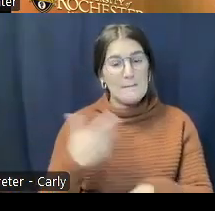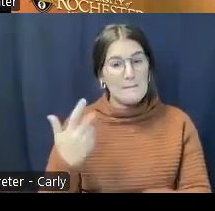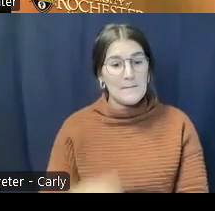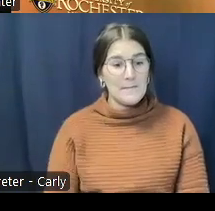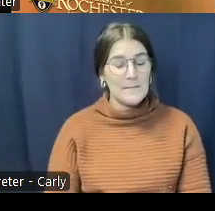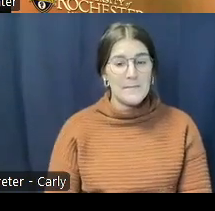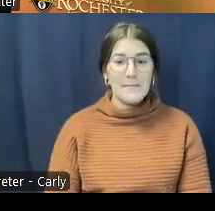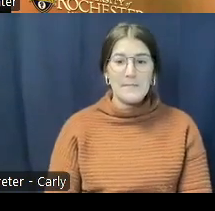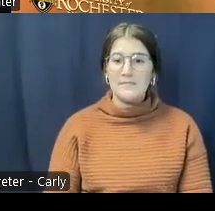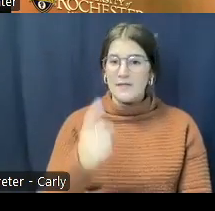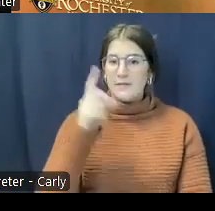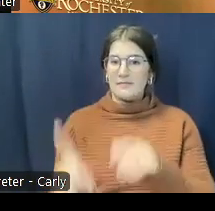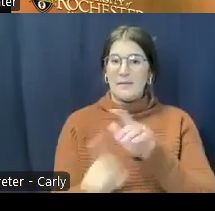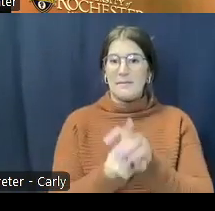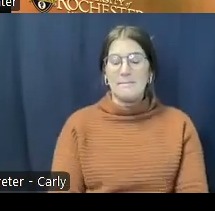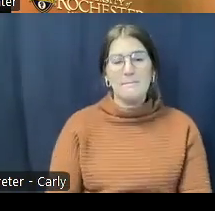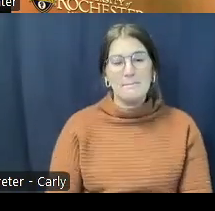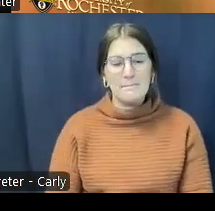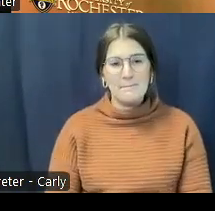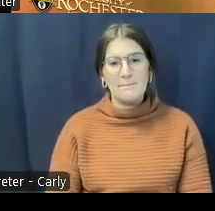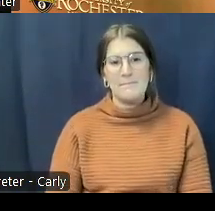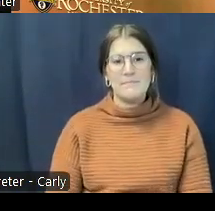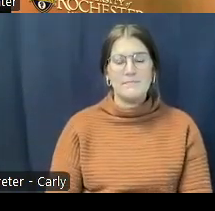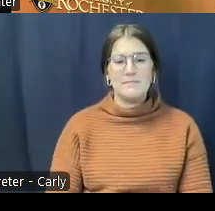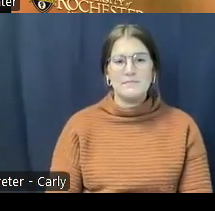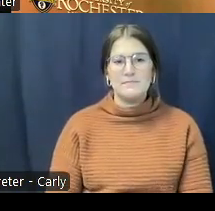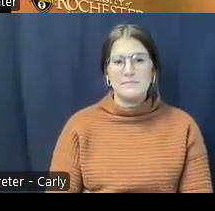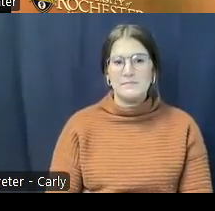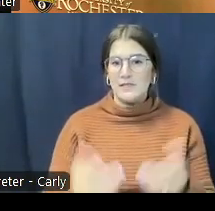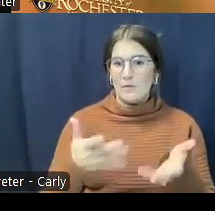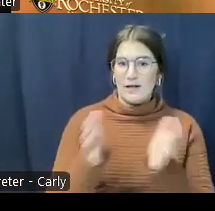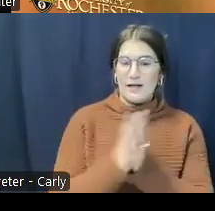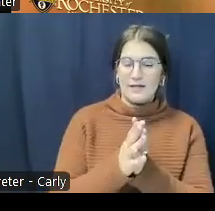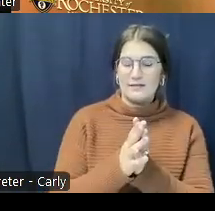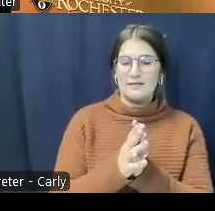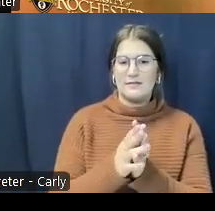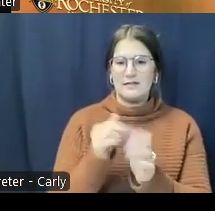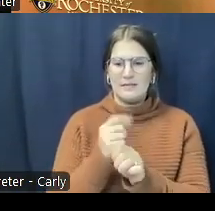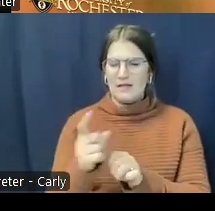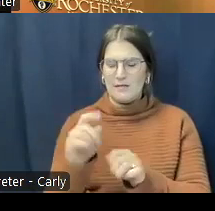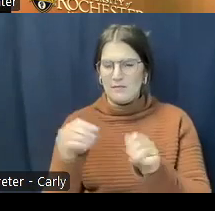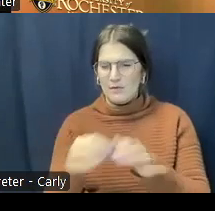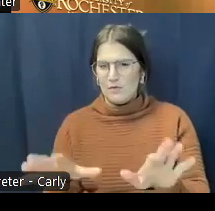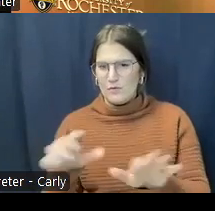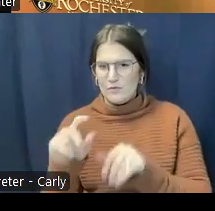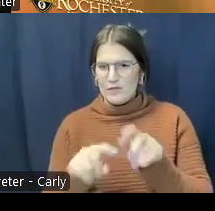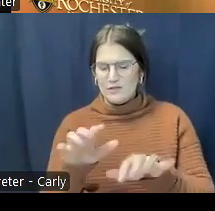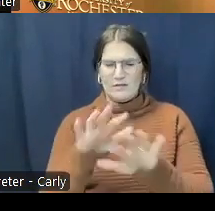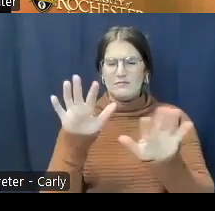point of anxiety that popped up that in what I was asking that made them lose the question.